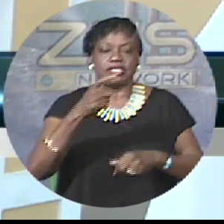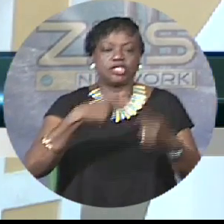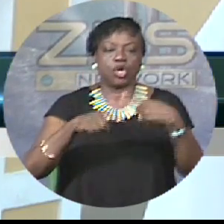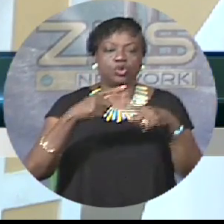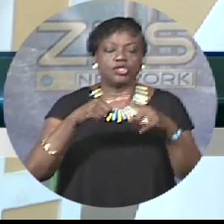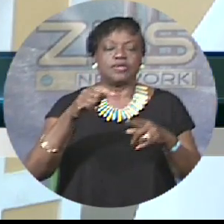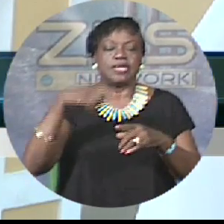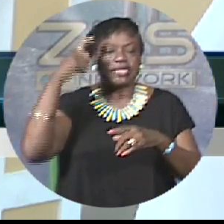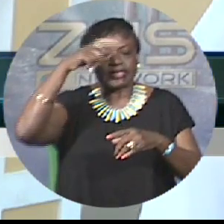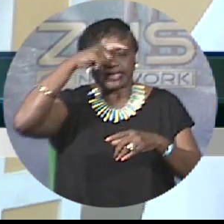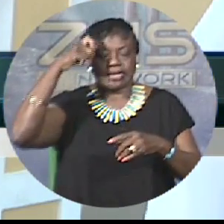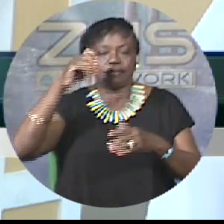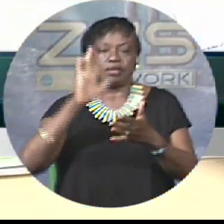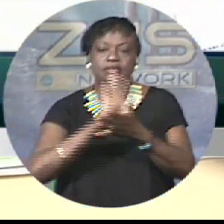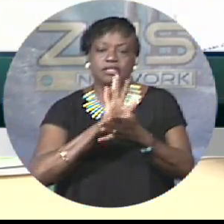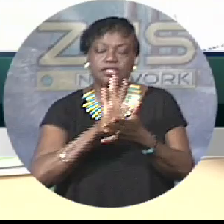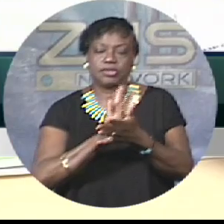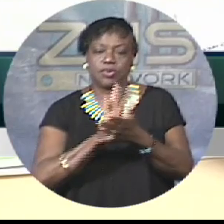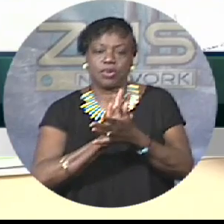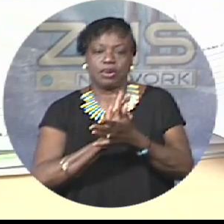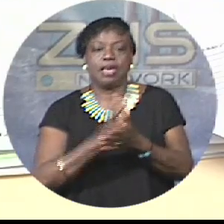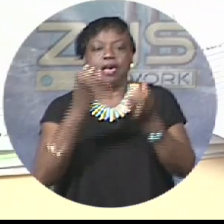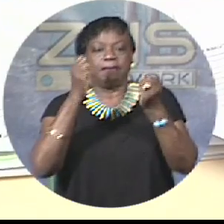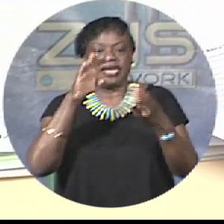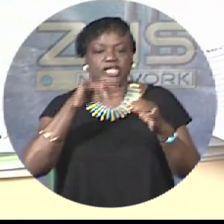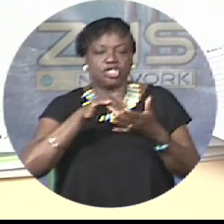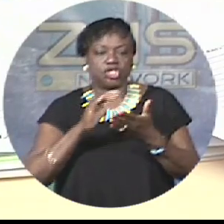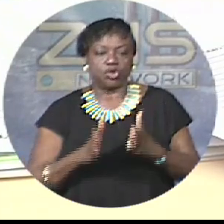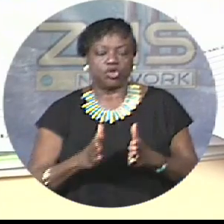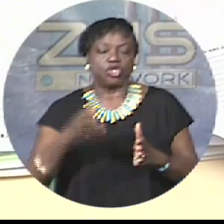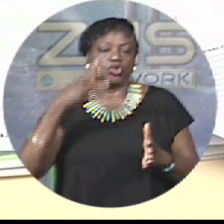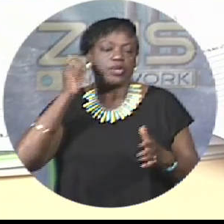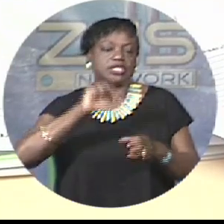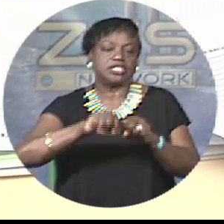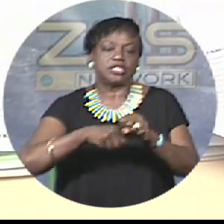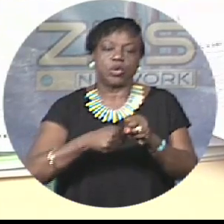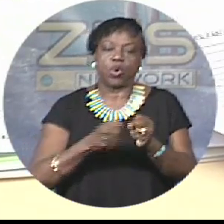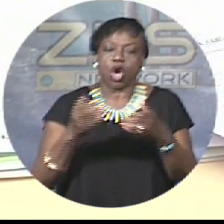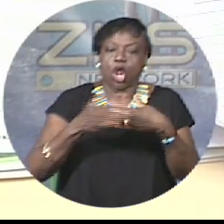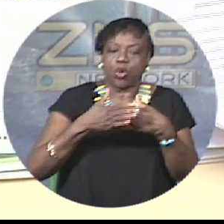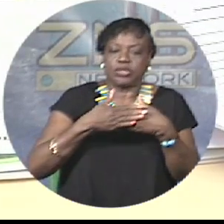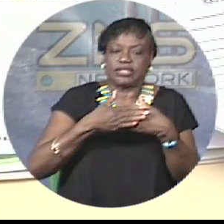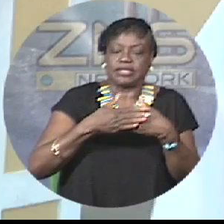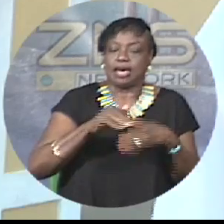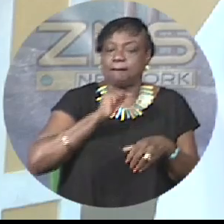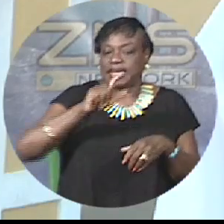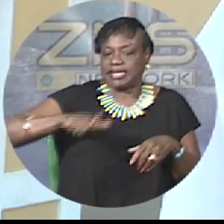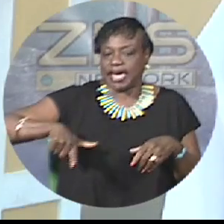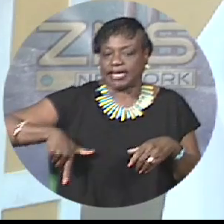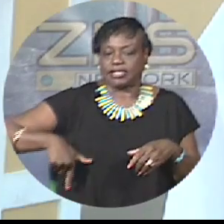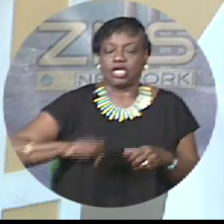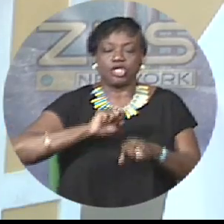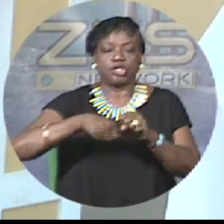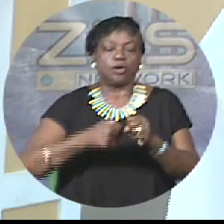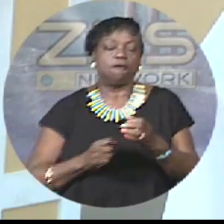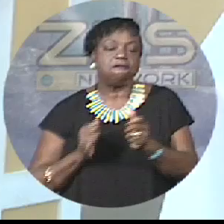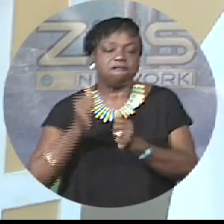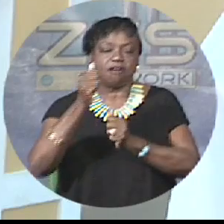was so close, but yet so far. And also, too, their GPA was so close to a